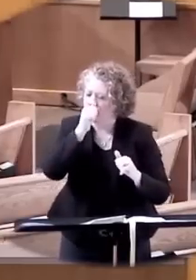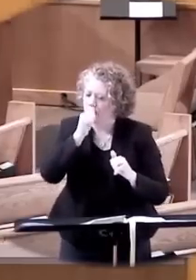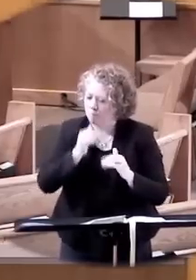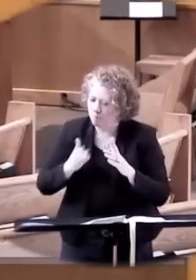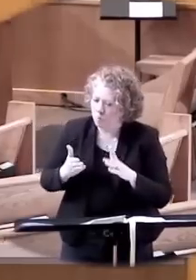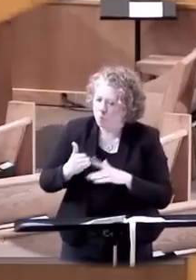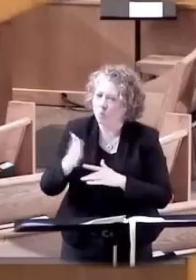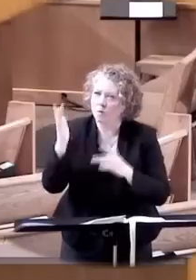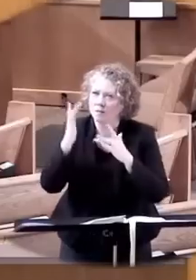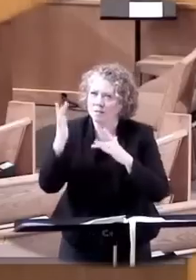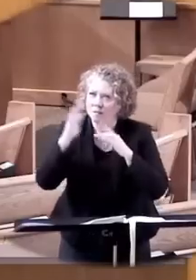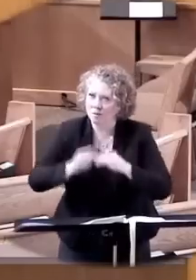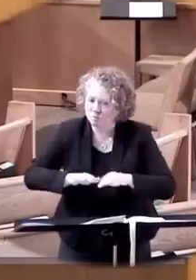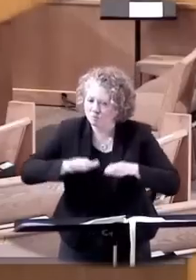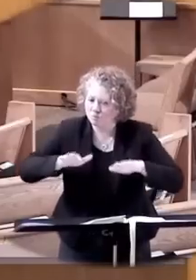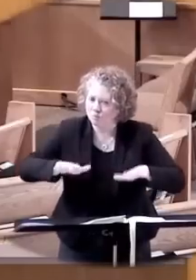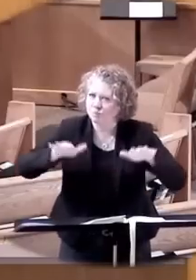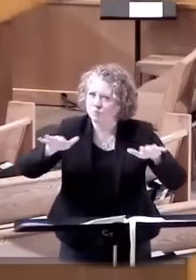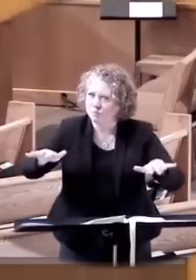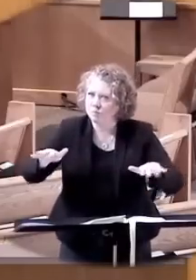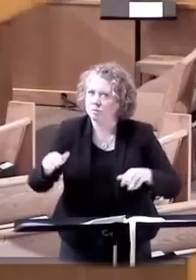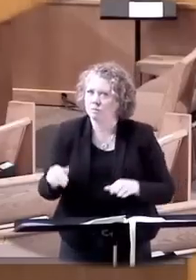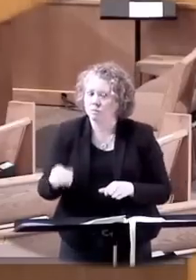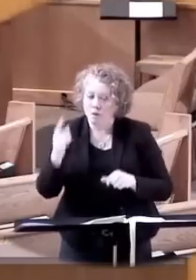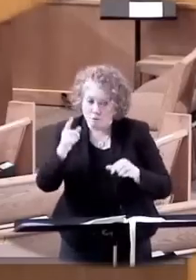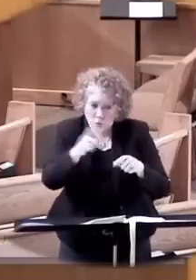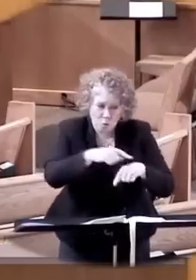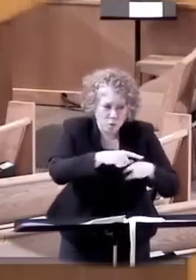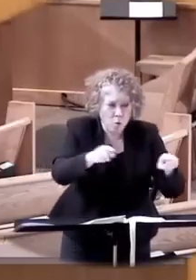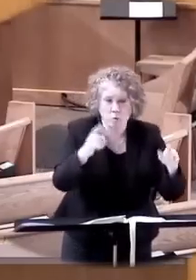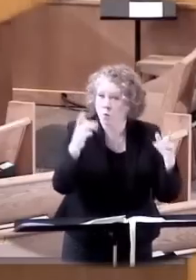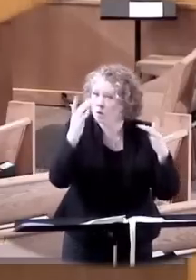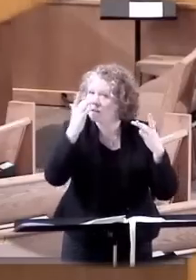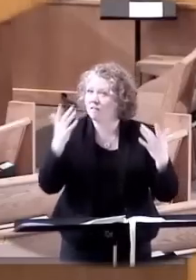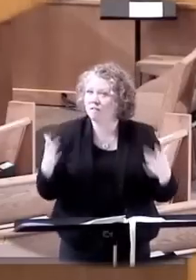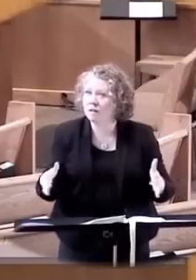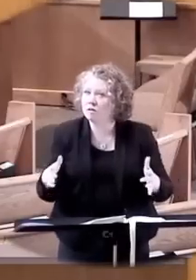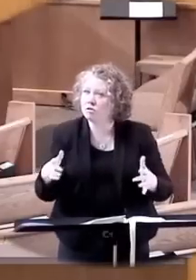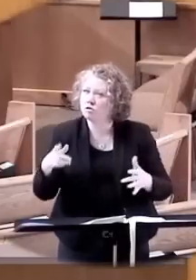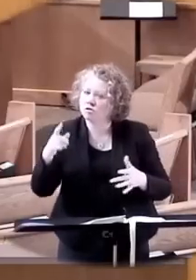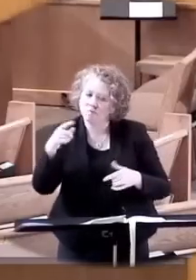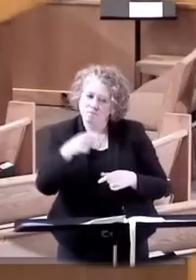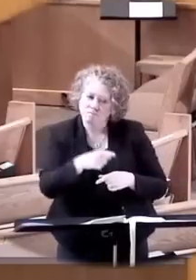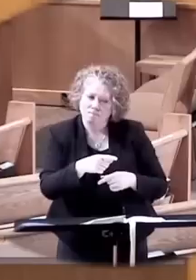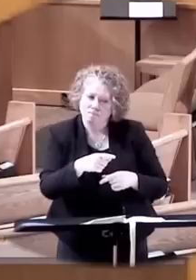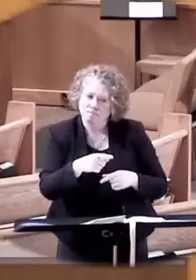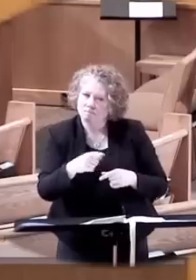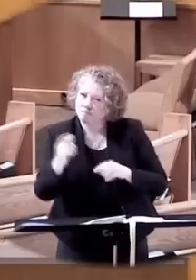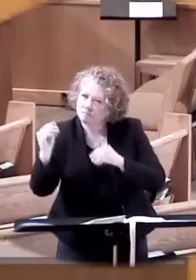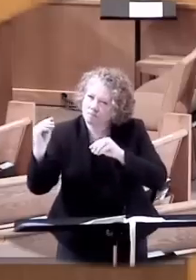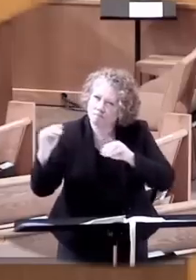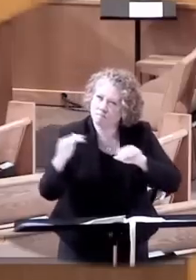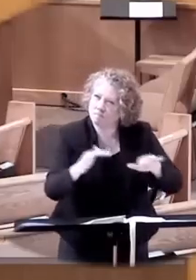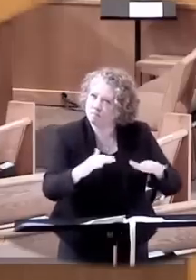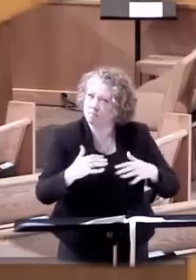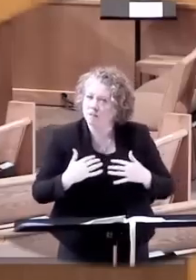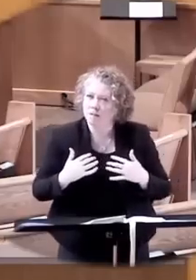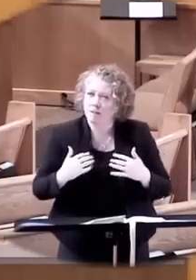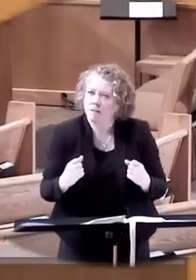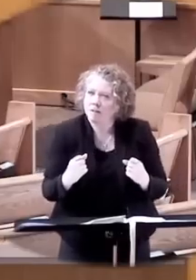illness. For those already afflicted, we ask you to obtain the grace of healing and